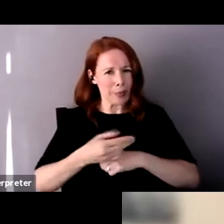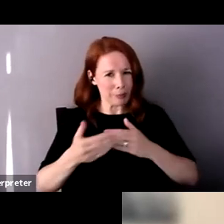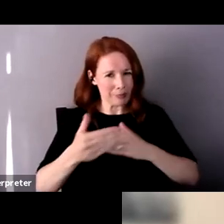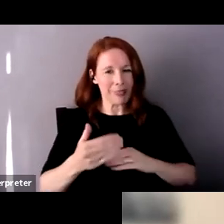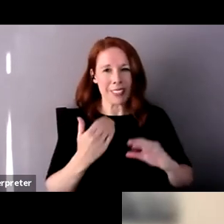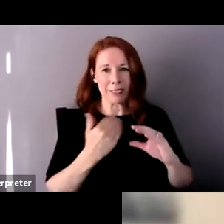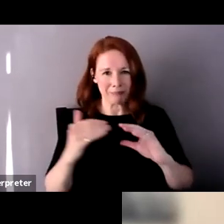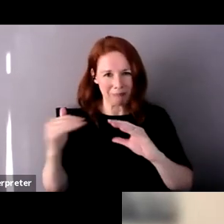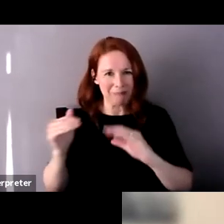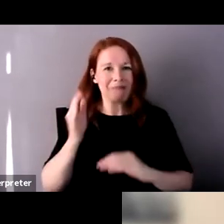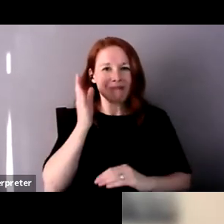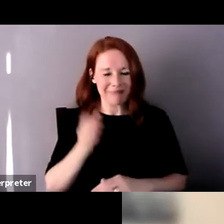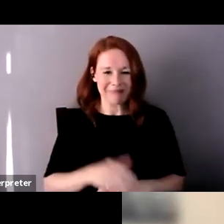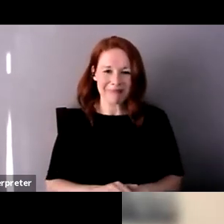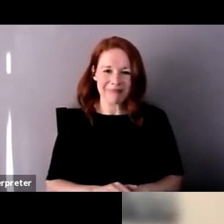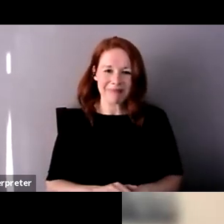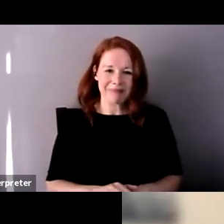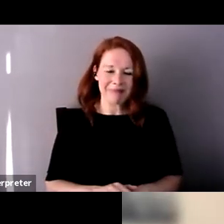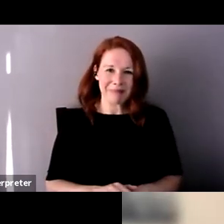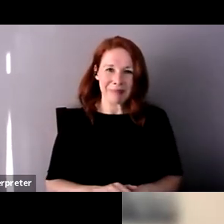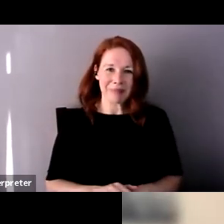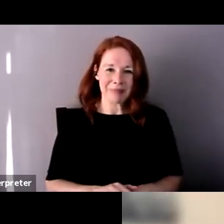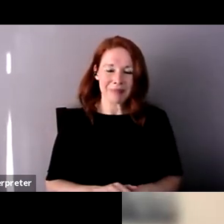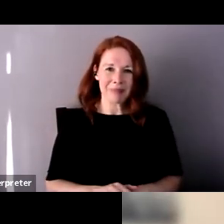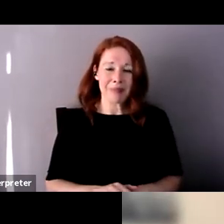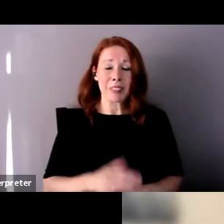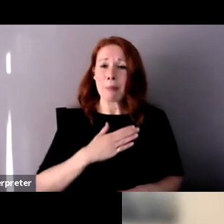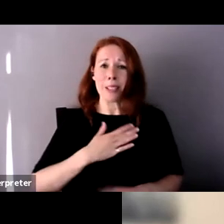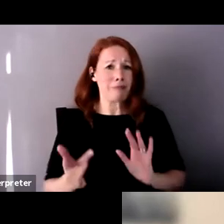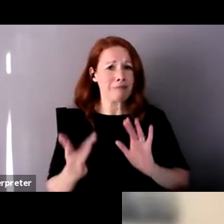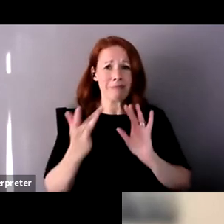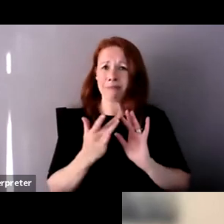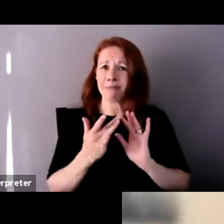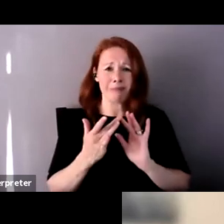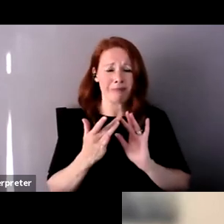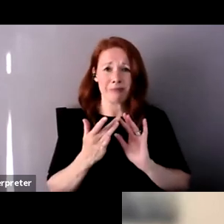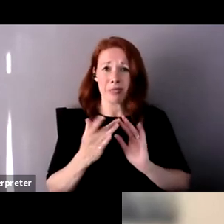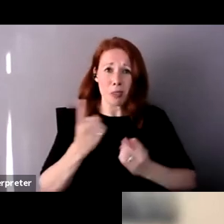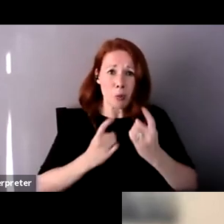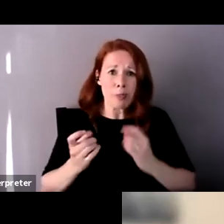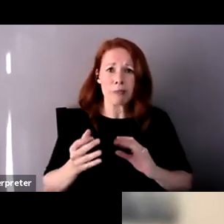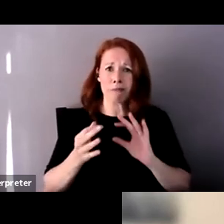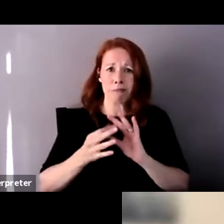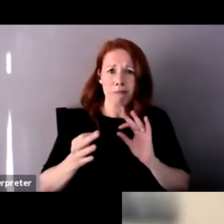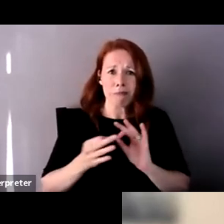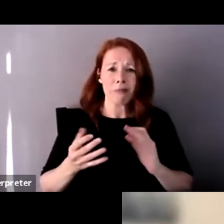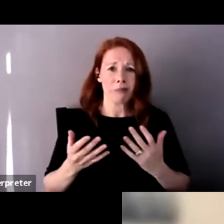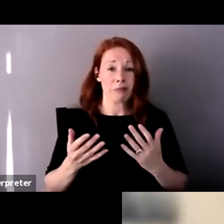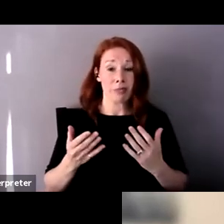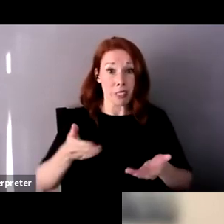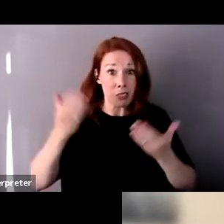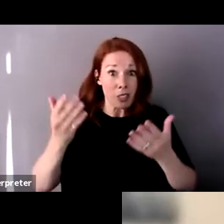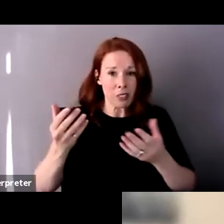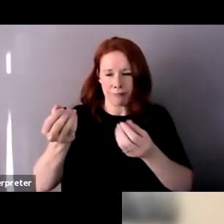and encourage you to be in touch with us if you have questions, comments, and